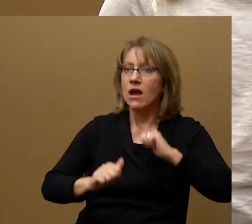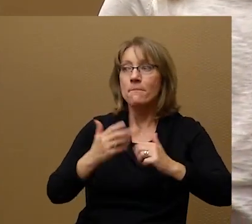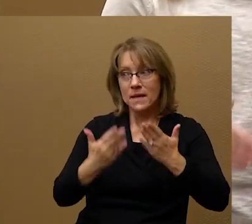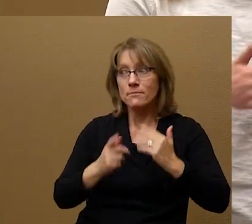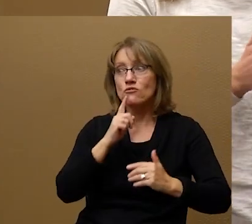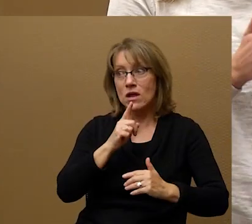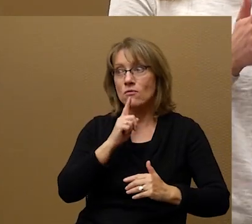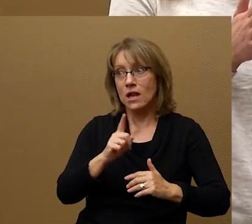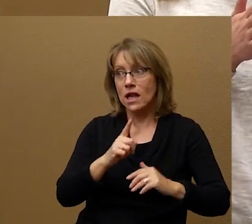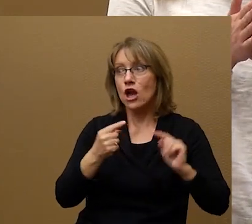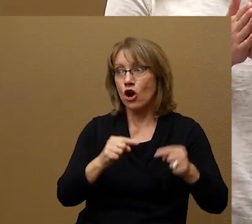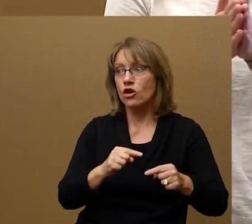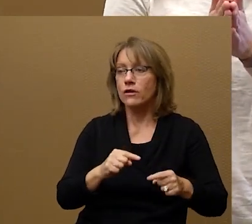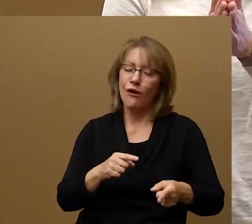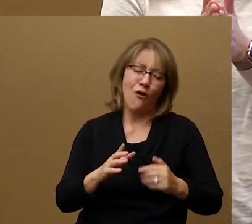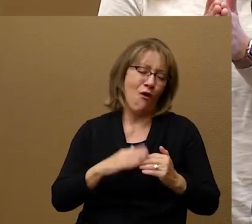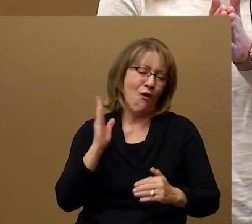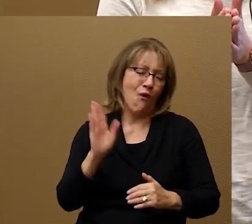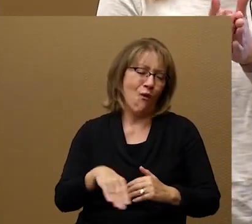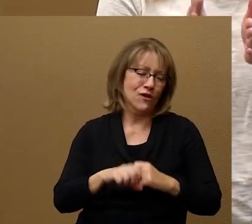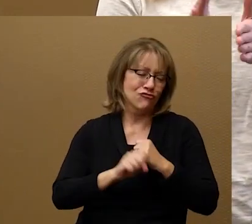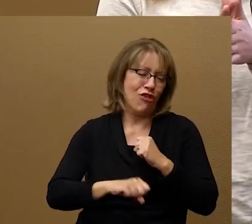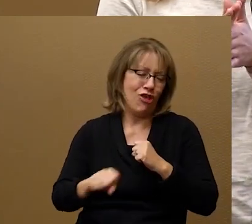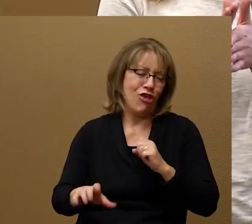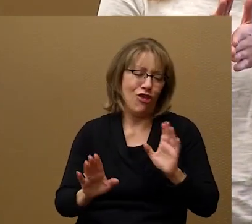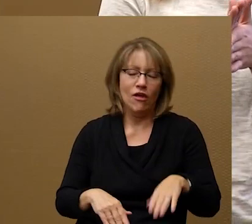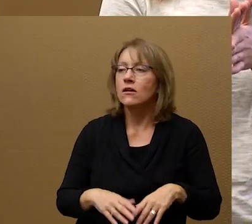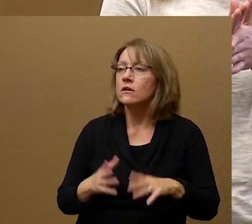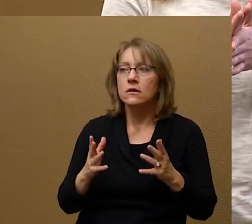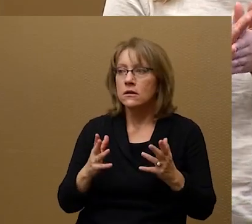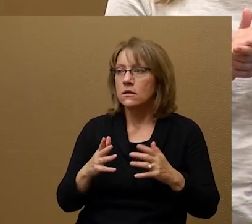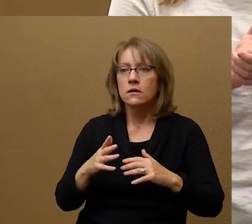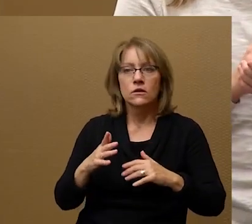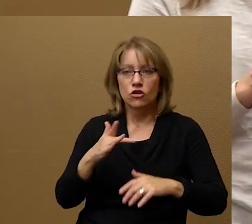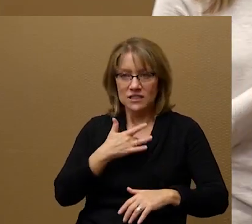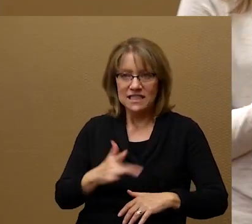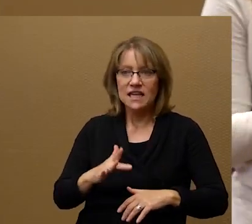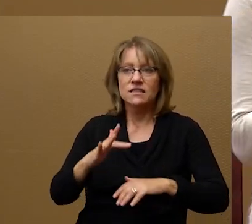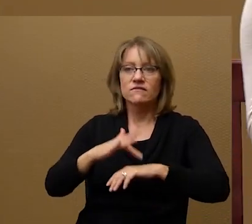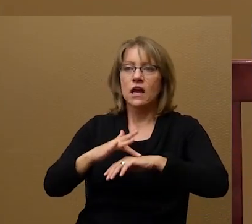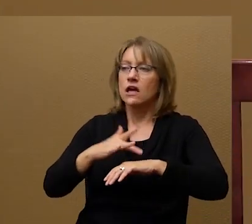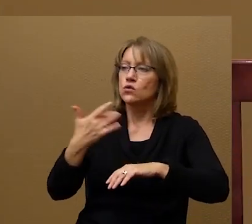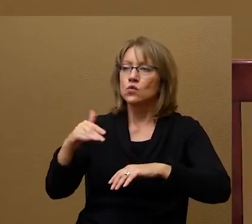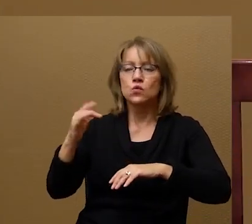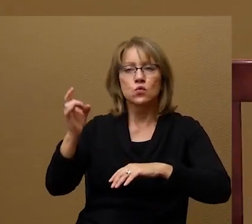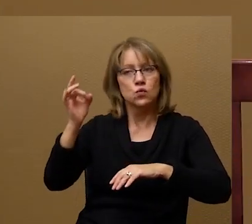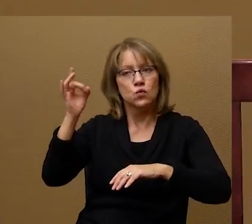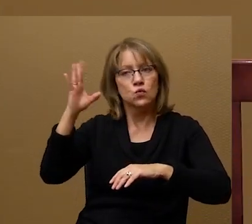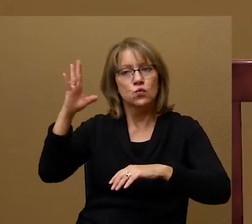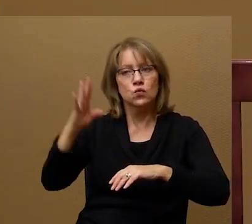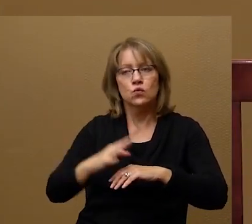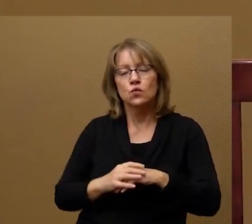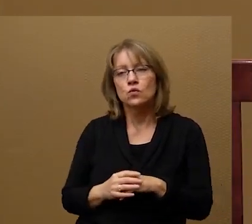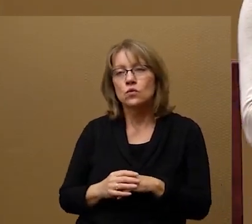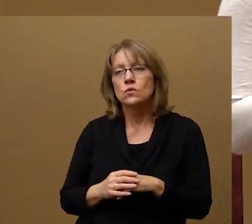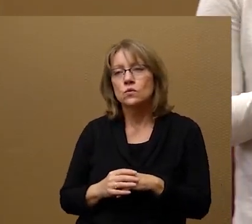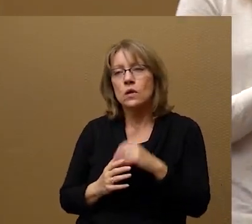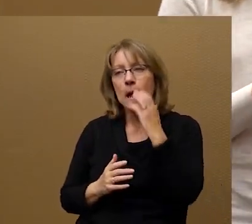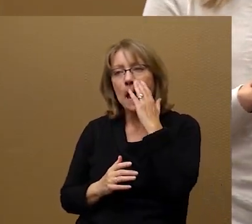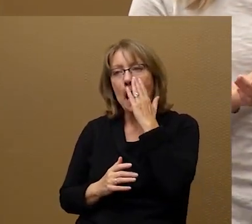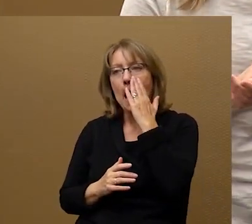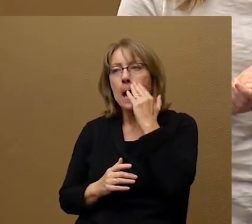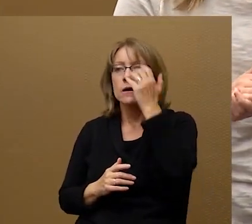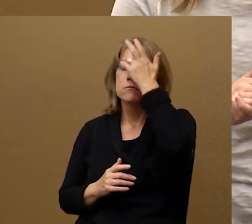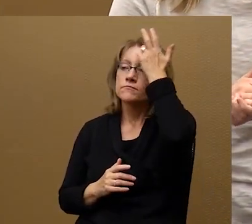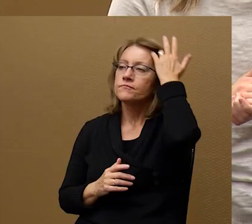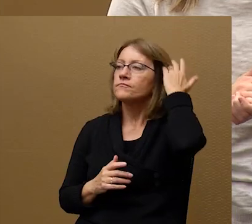hurt. And just because their sense of touch is so sensitive. These are also, think about